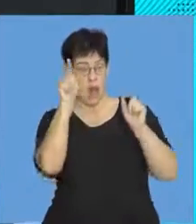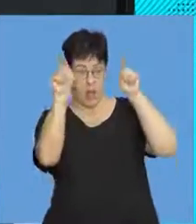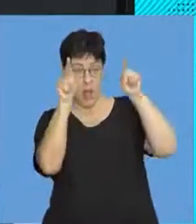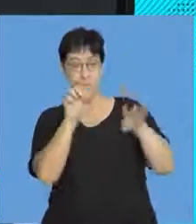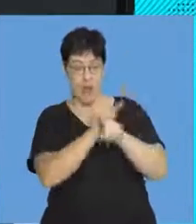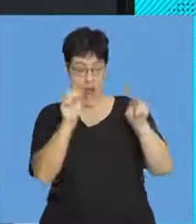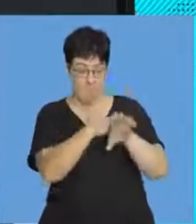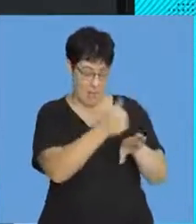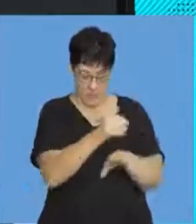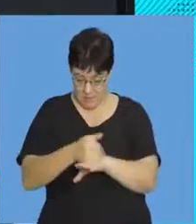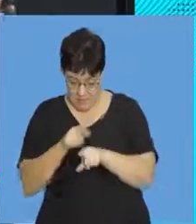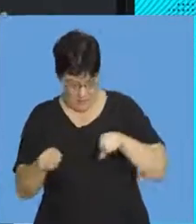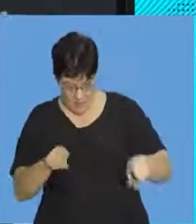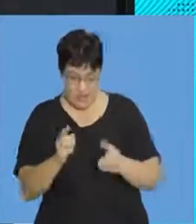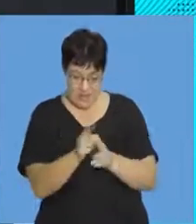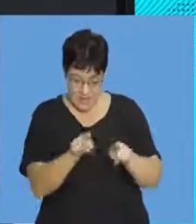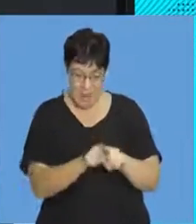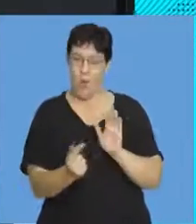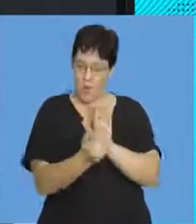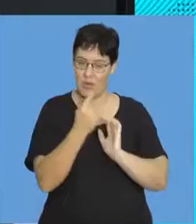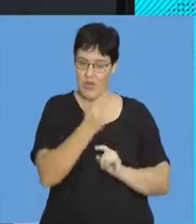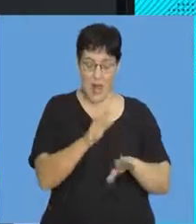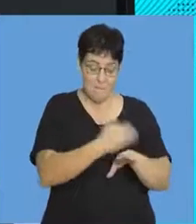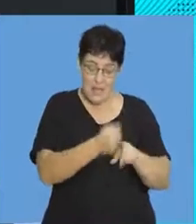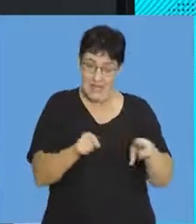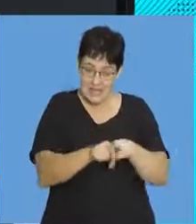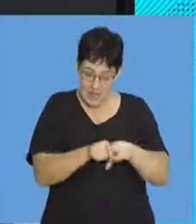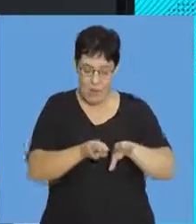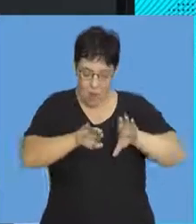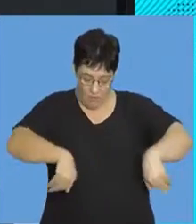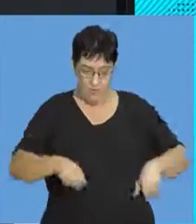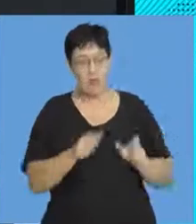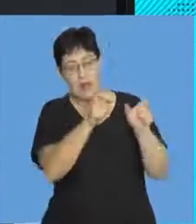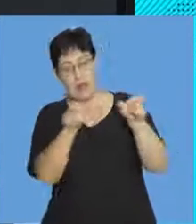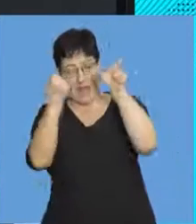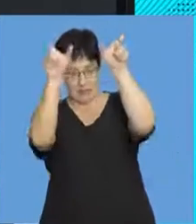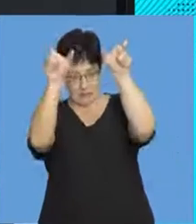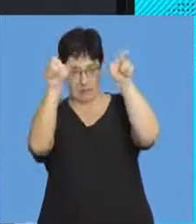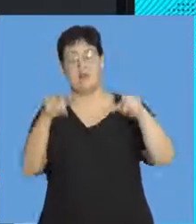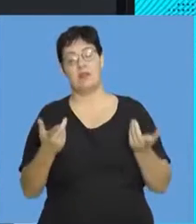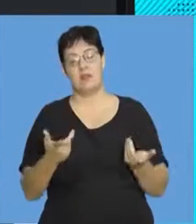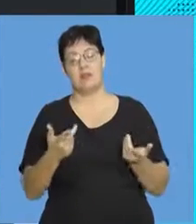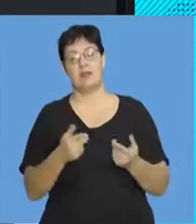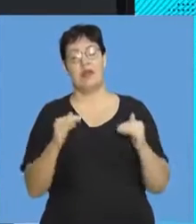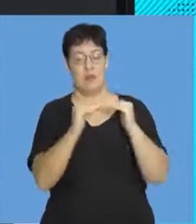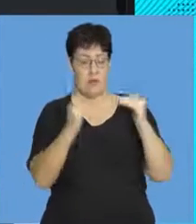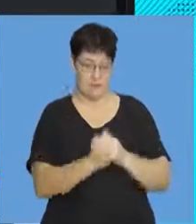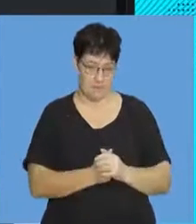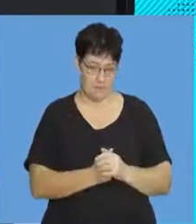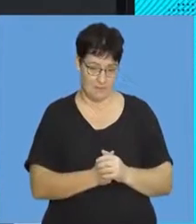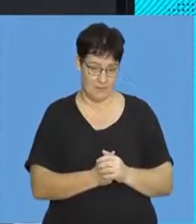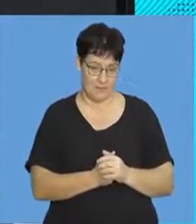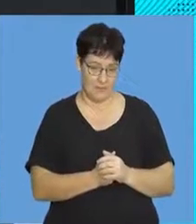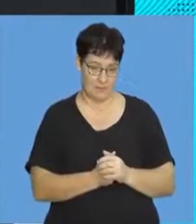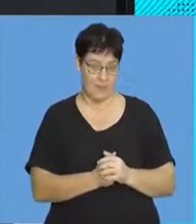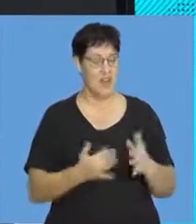just equating the exponents, because the law says if my bases are the same, consequently my exponents therefore need to be equal as